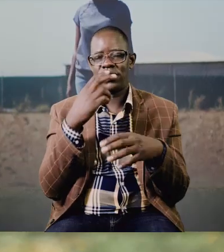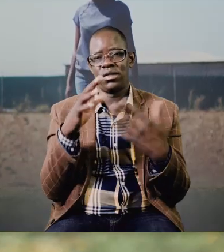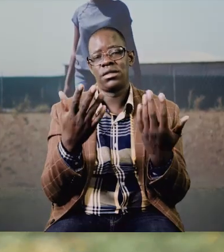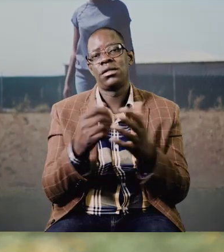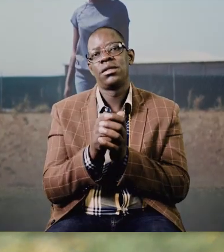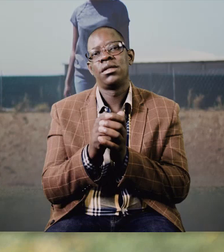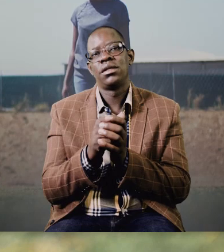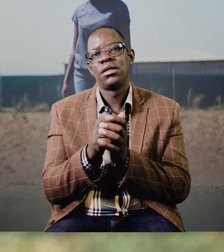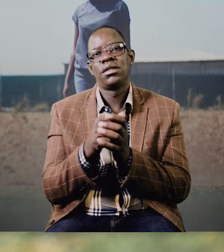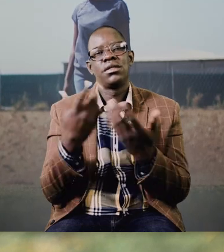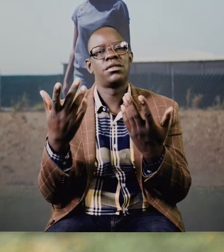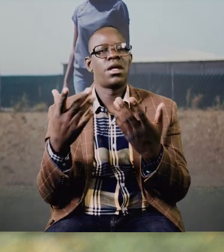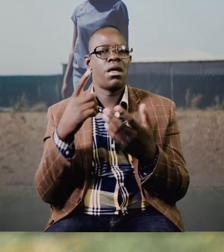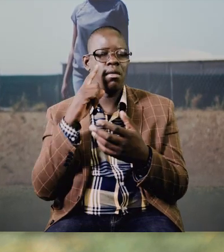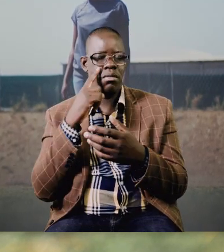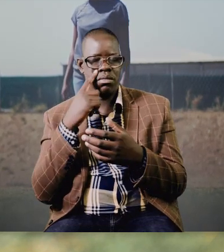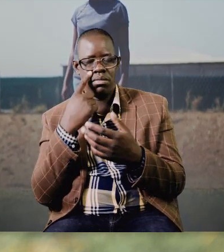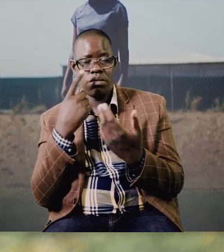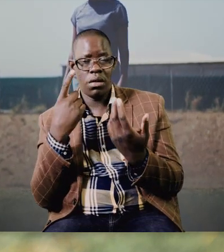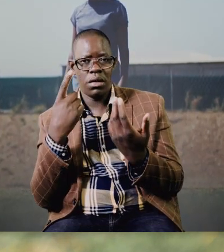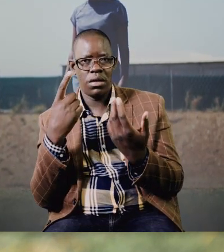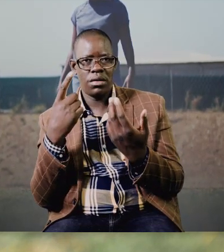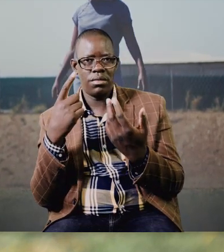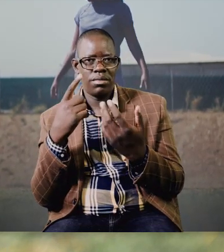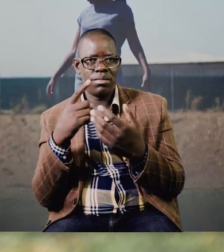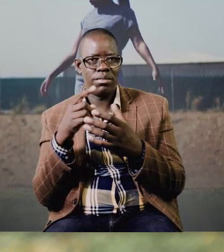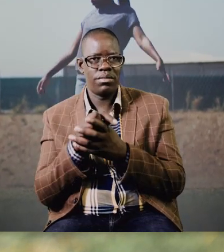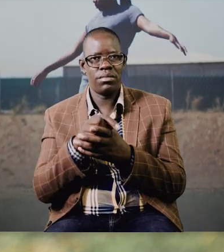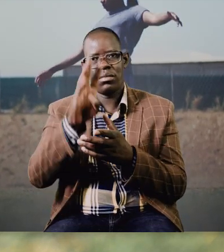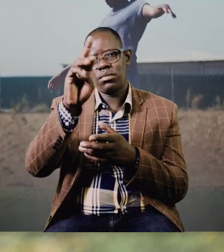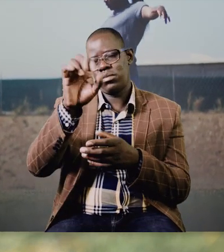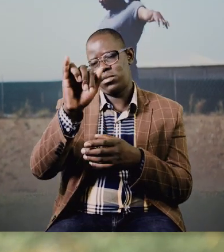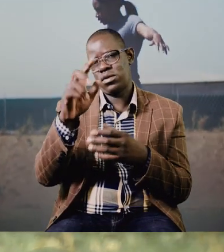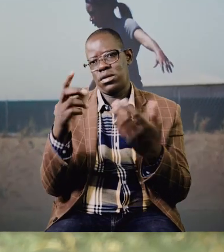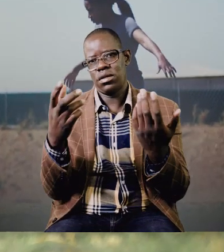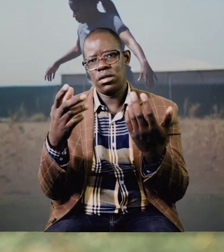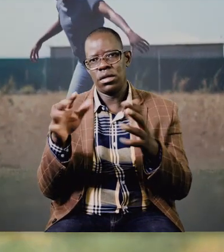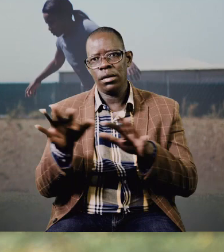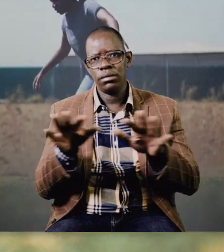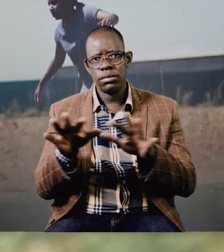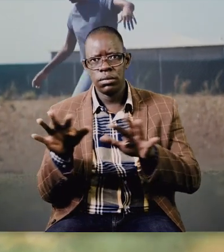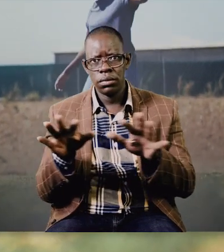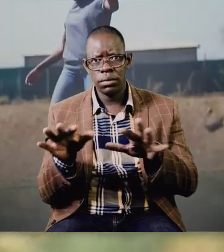You know, this is becoming boring, guys. When is Phoebe coming? Wait.